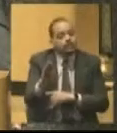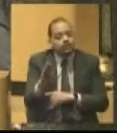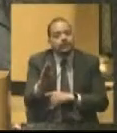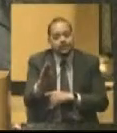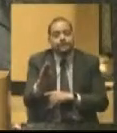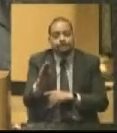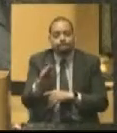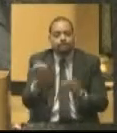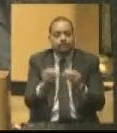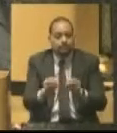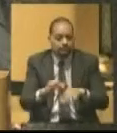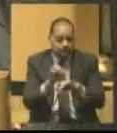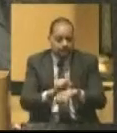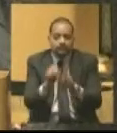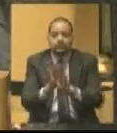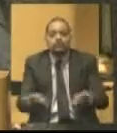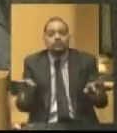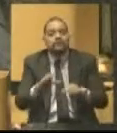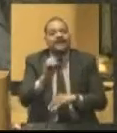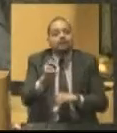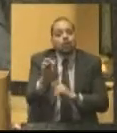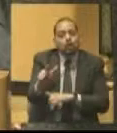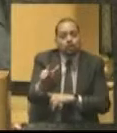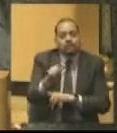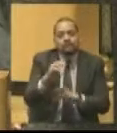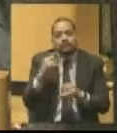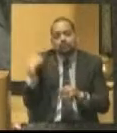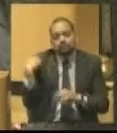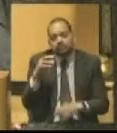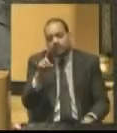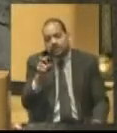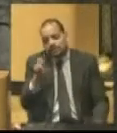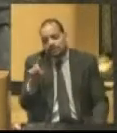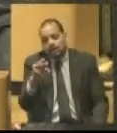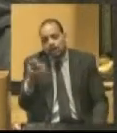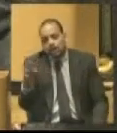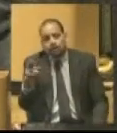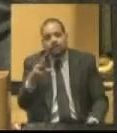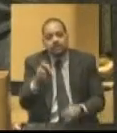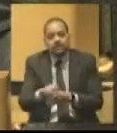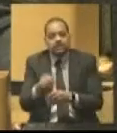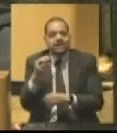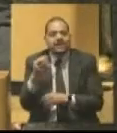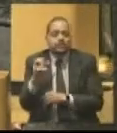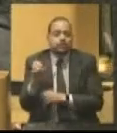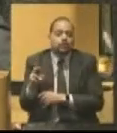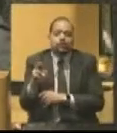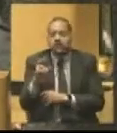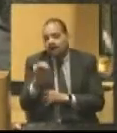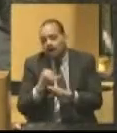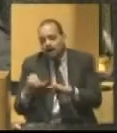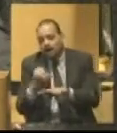slaves. In April, when General David Hunter captured Fort Pulaski and Cockspur Island and several of the surrounding islands off the coast of